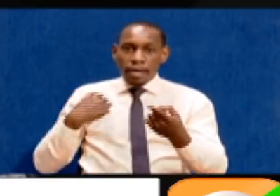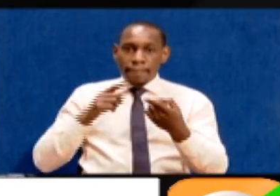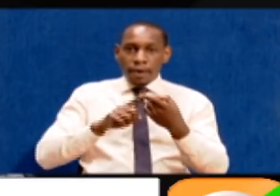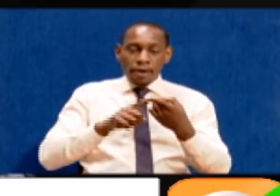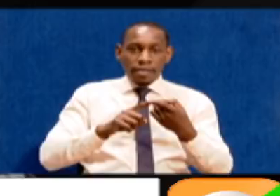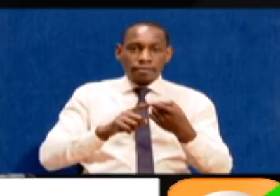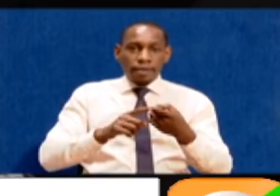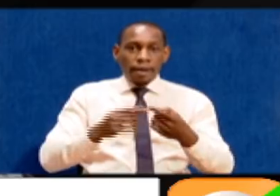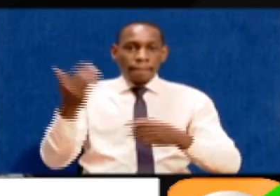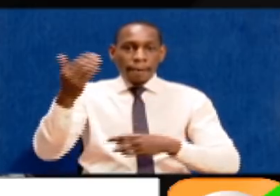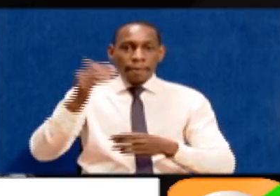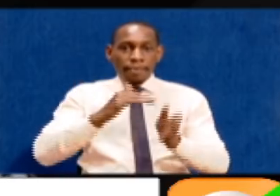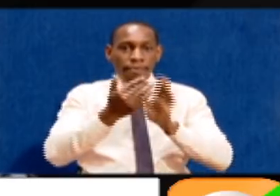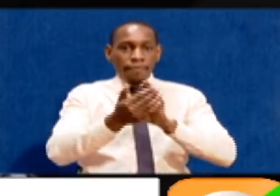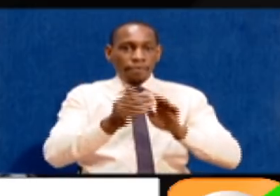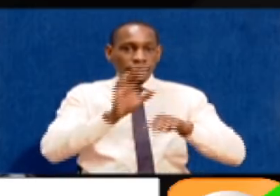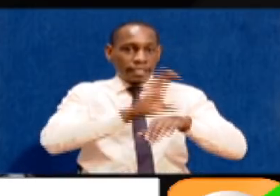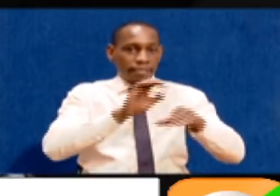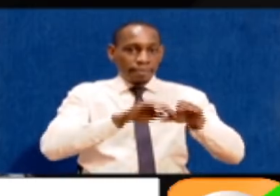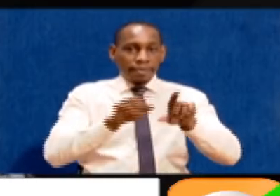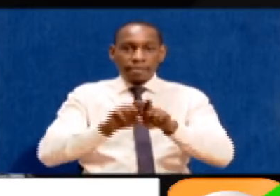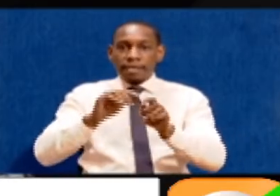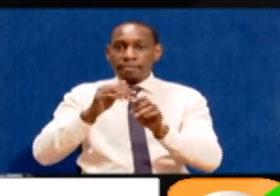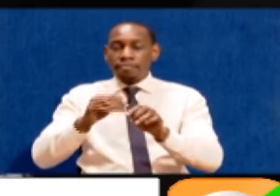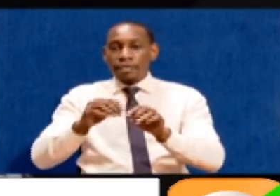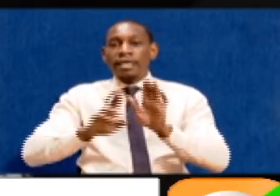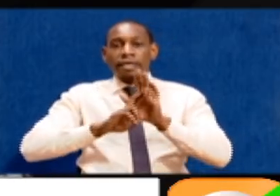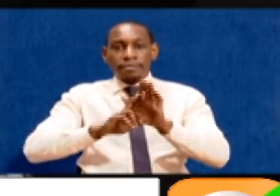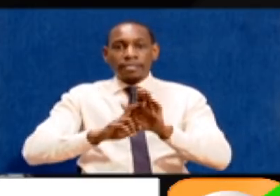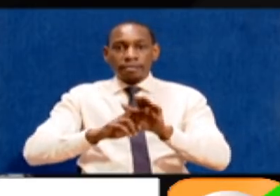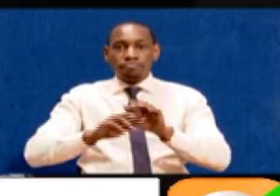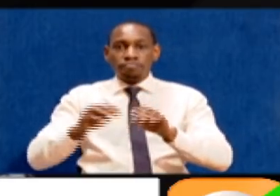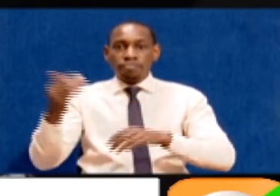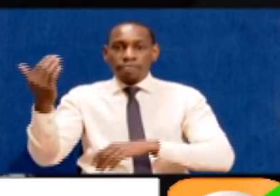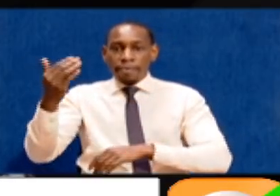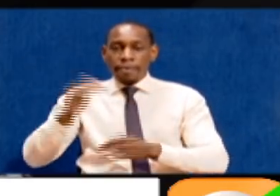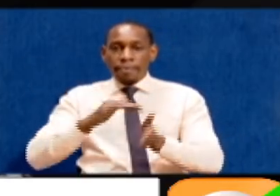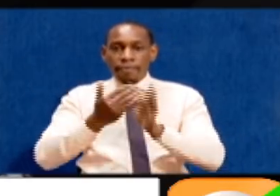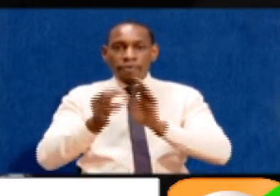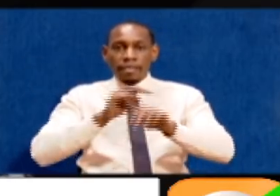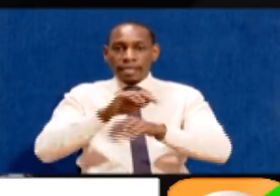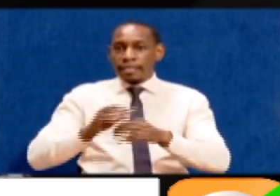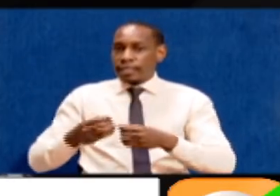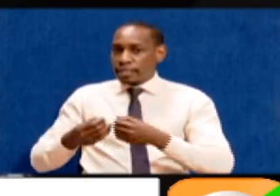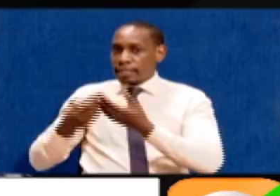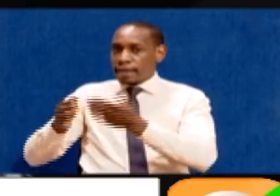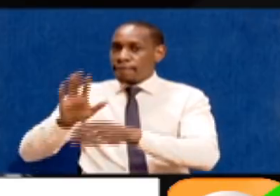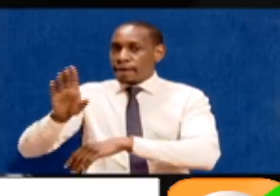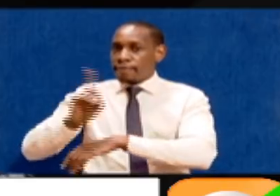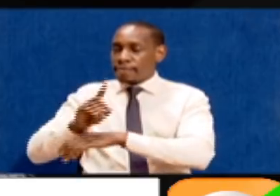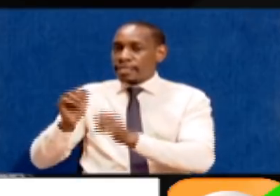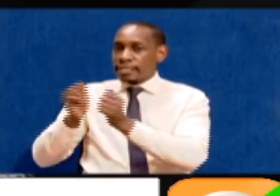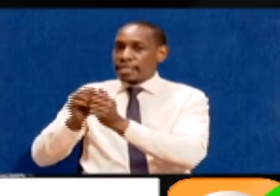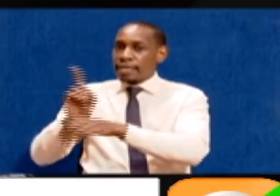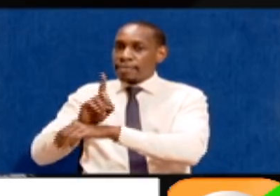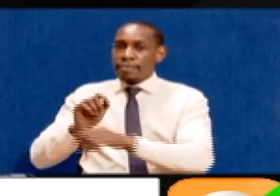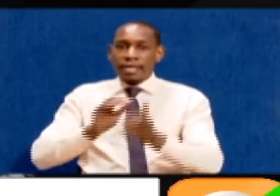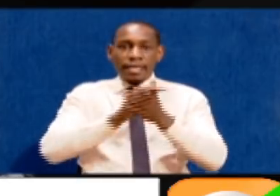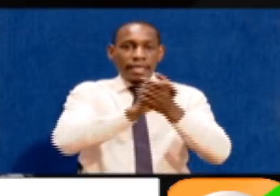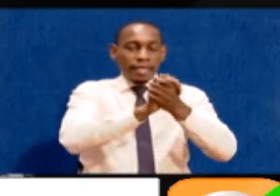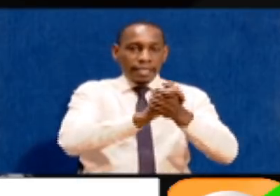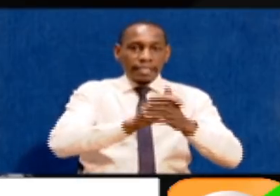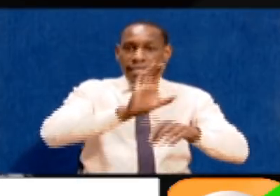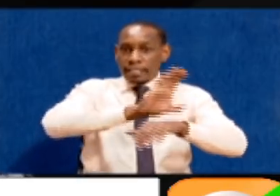speaks to the congregation, he speaks to the nation. Mm-hmm. And so I'll tell them, I'm giving you 5 minutes or 10 minutes or 3 minutes, greet